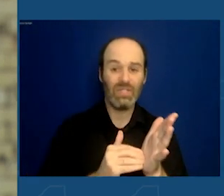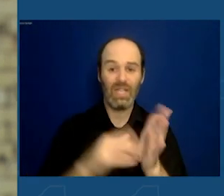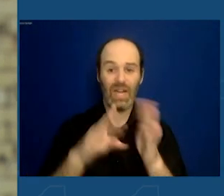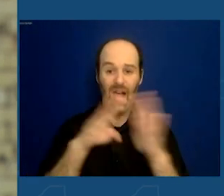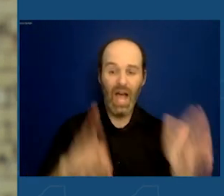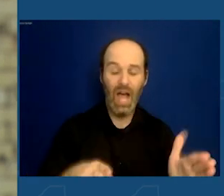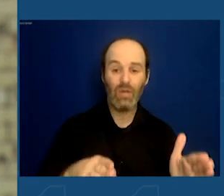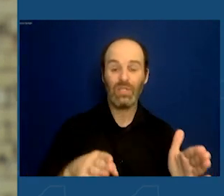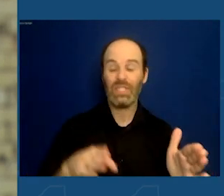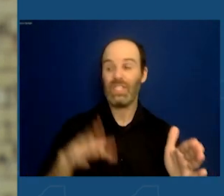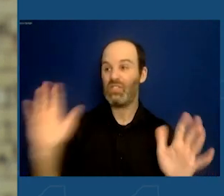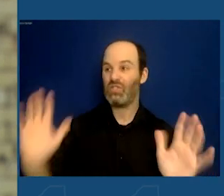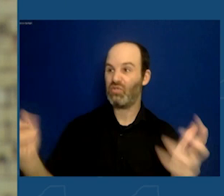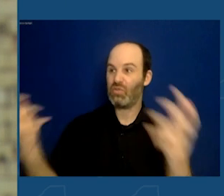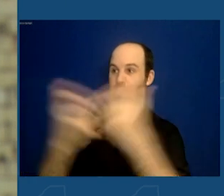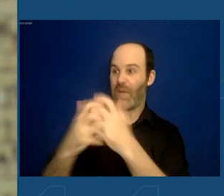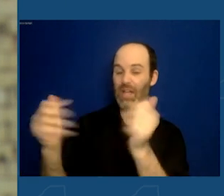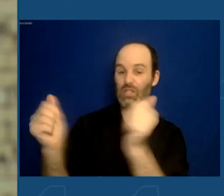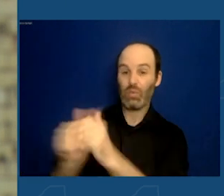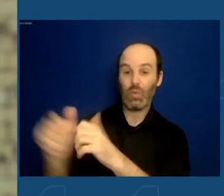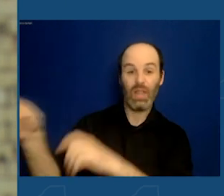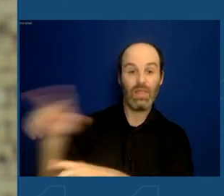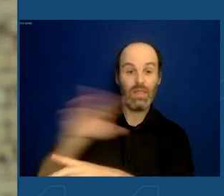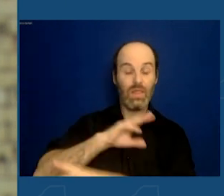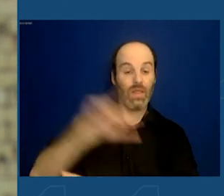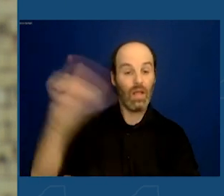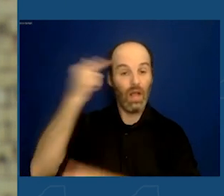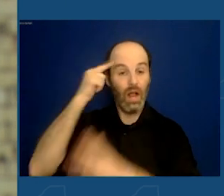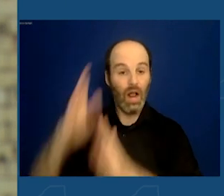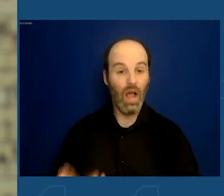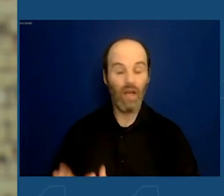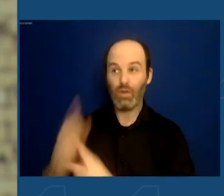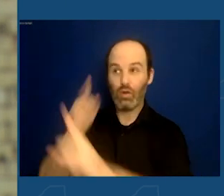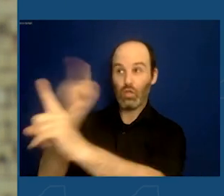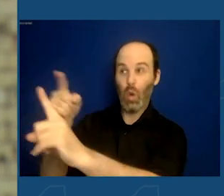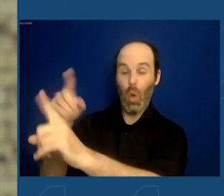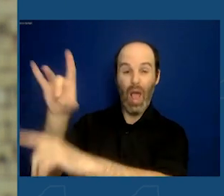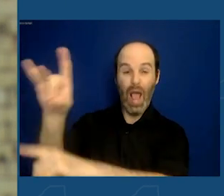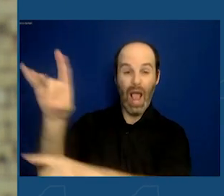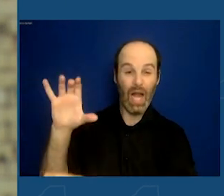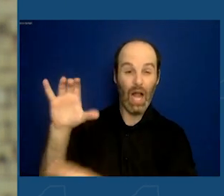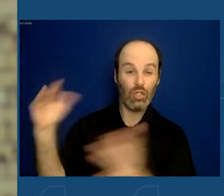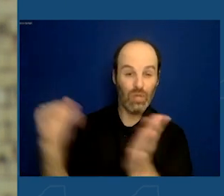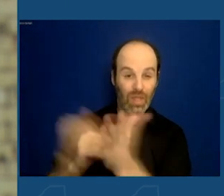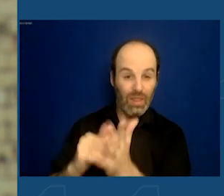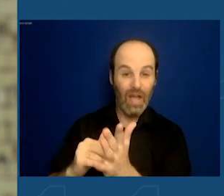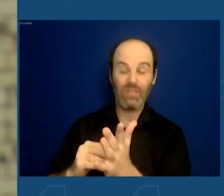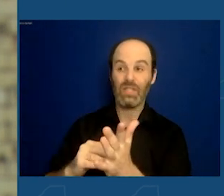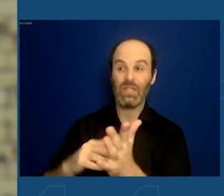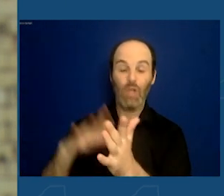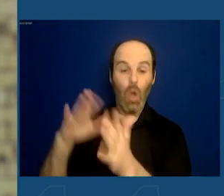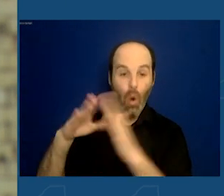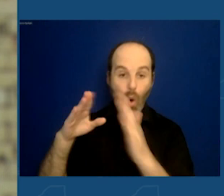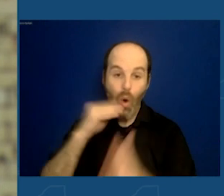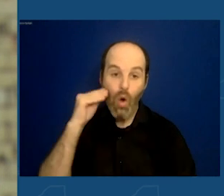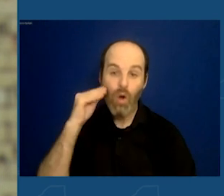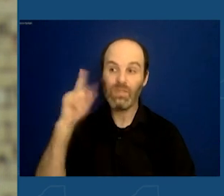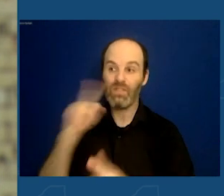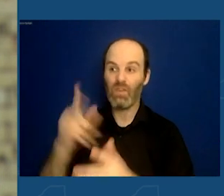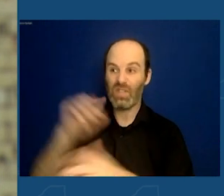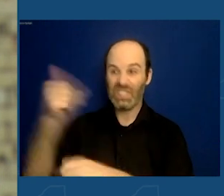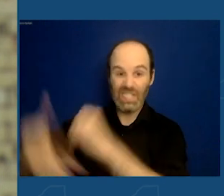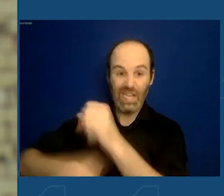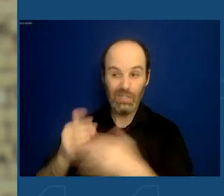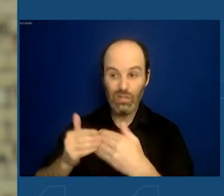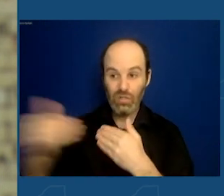of 800,000 new homes over the course of the next decade, we knew that we had to use tools that we had in order